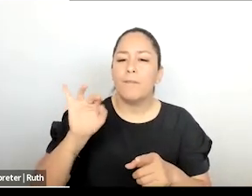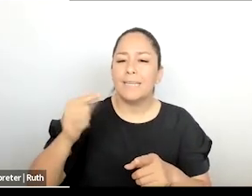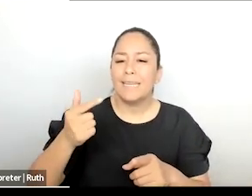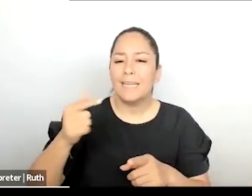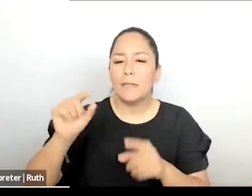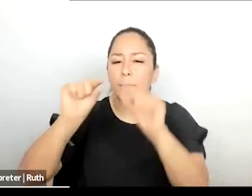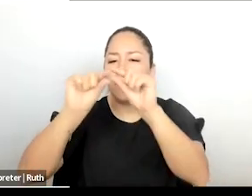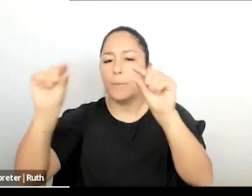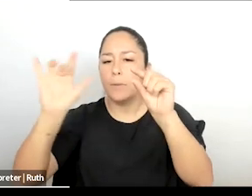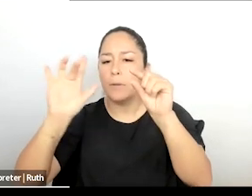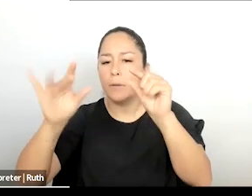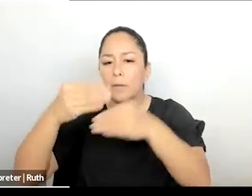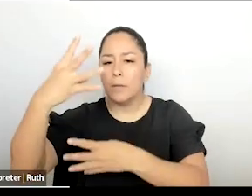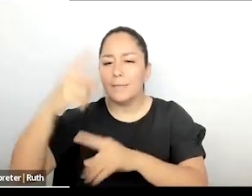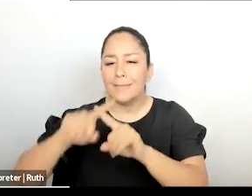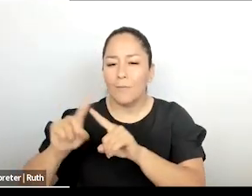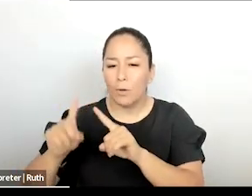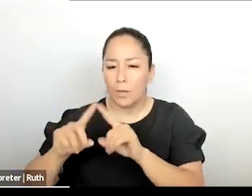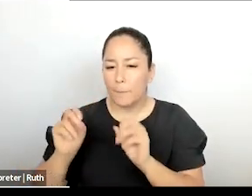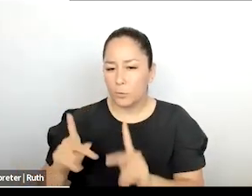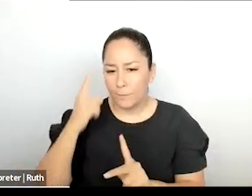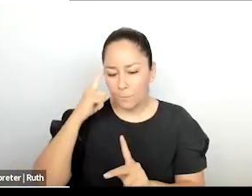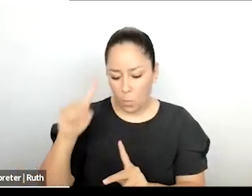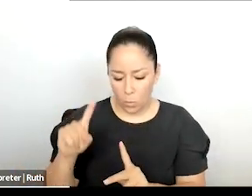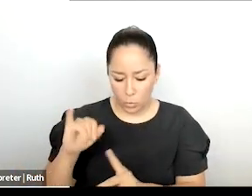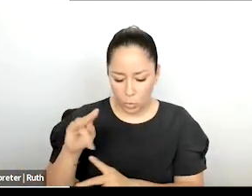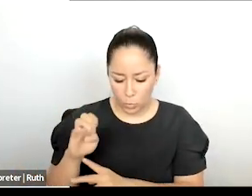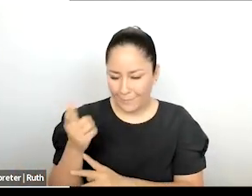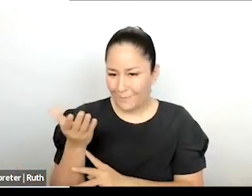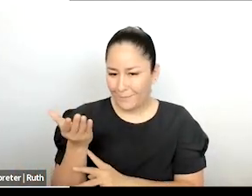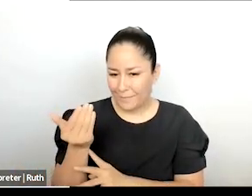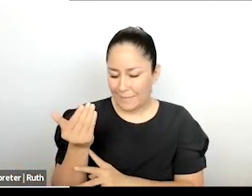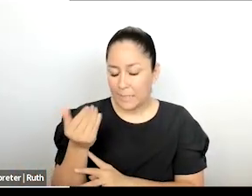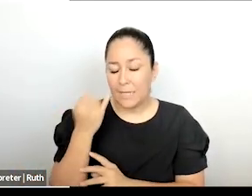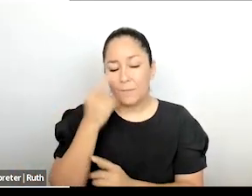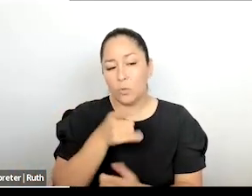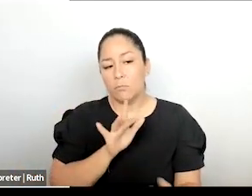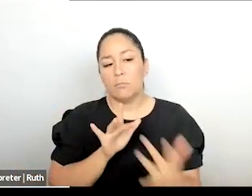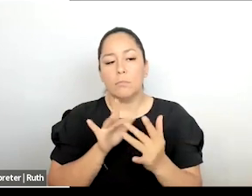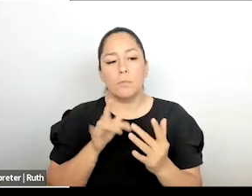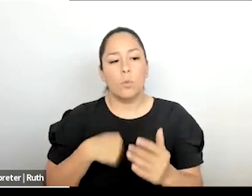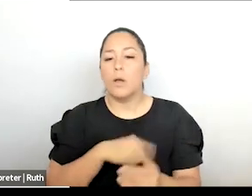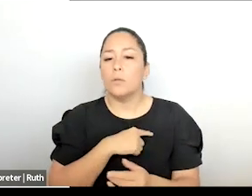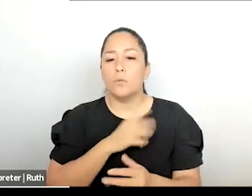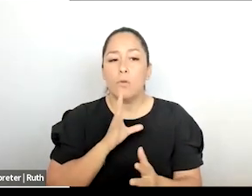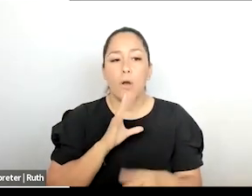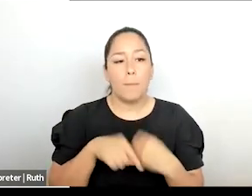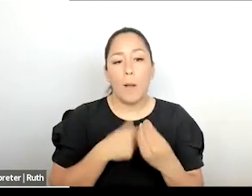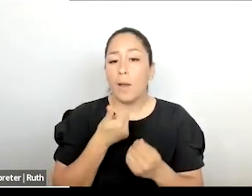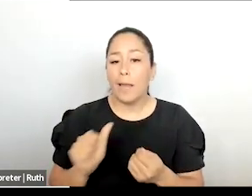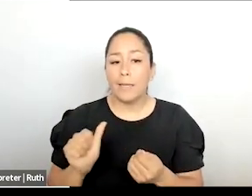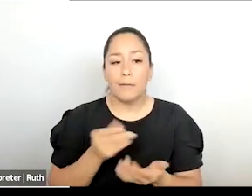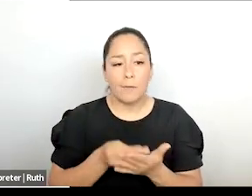lots of funding opportunities that are open for June 15th. If you are reaching out to us to talk specifically about any